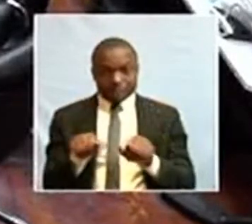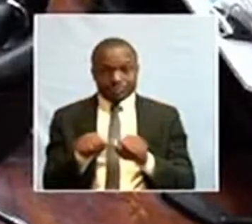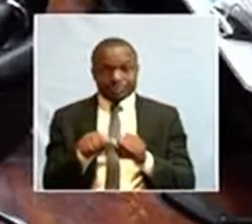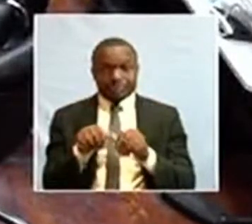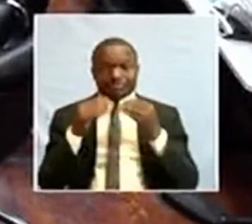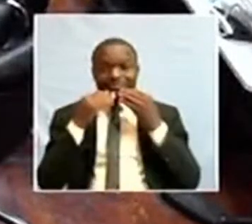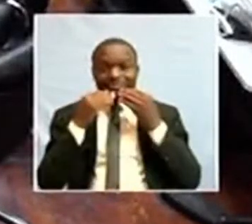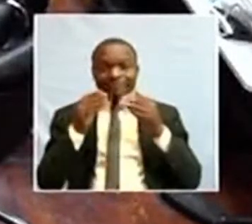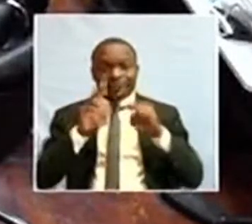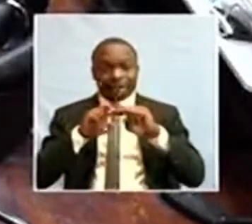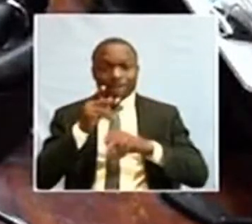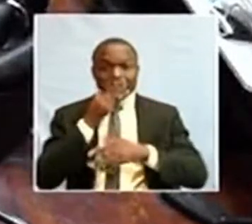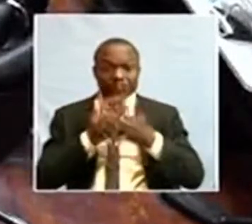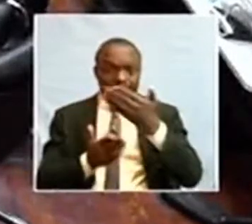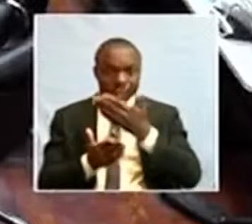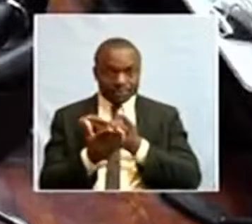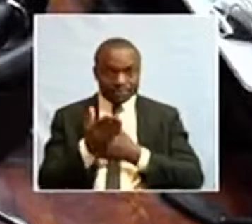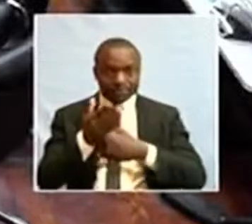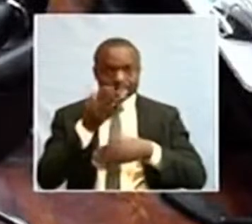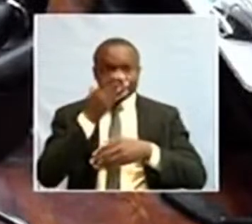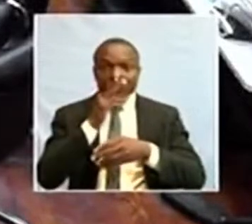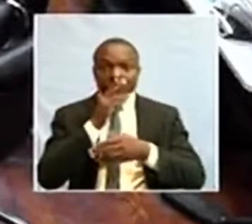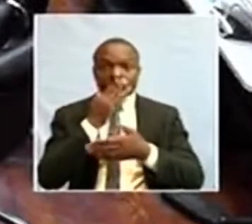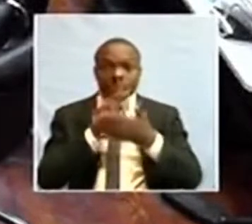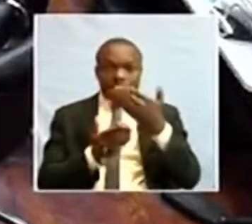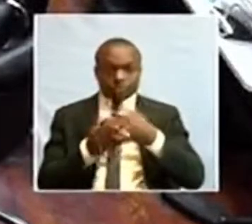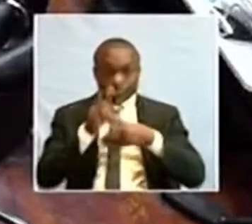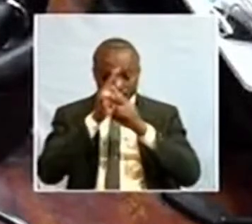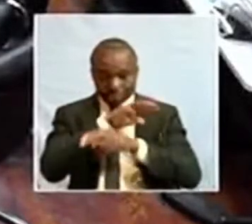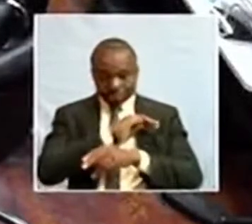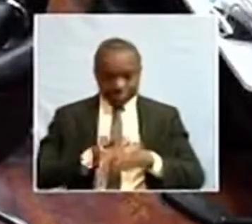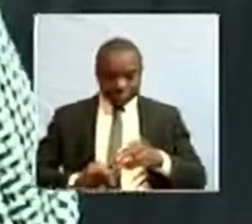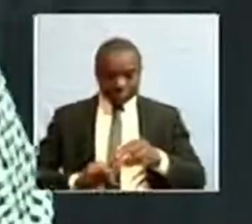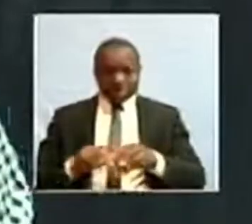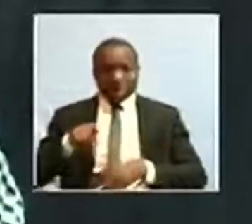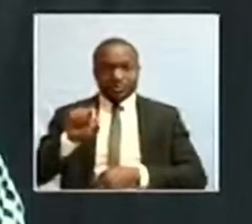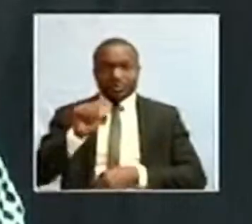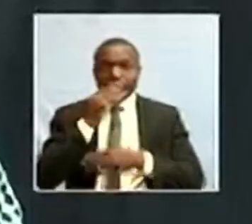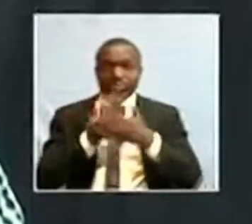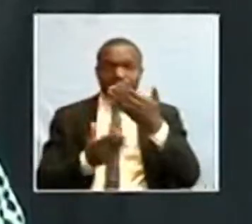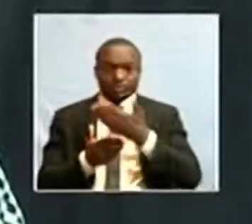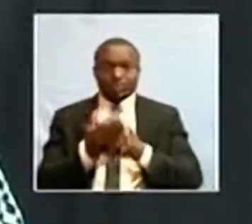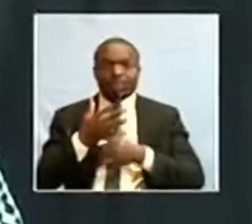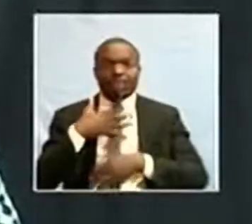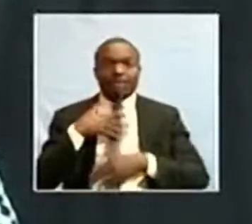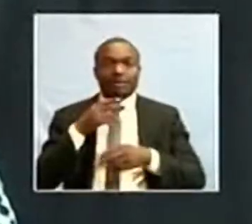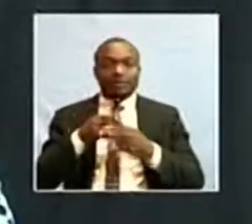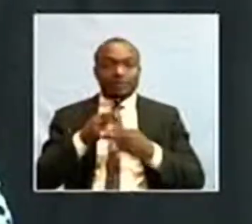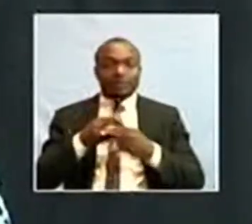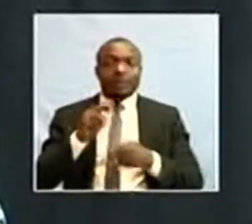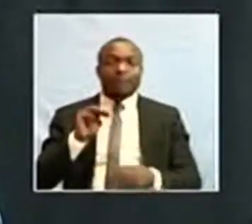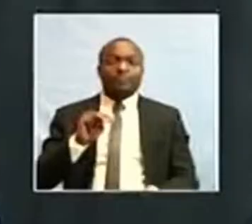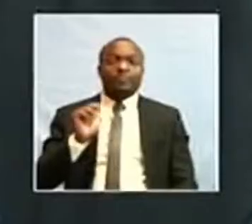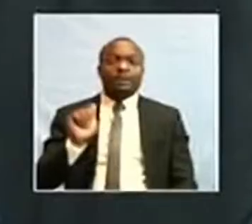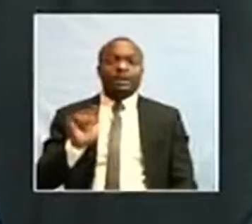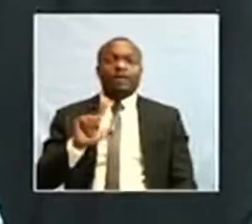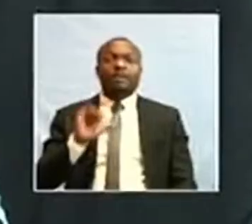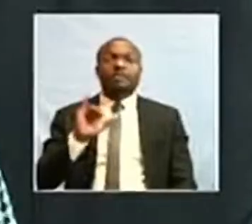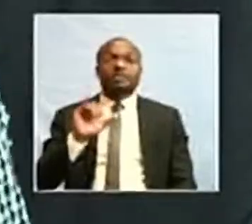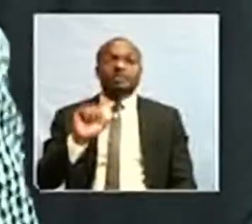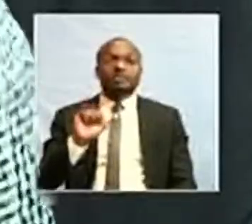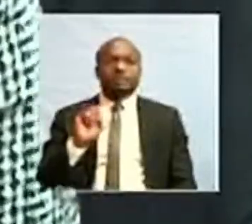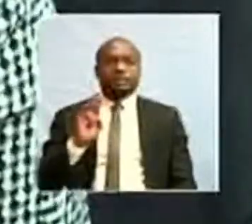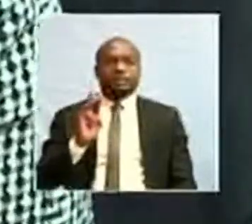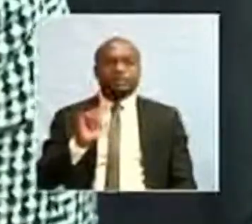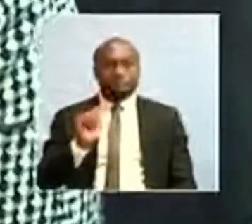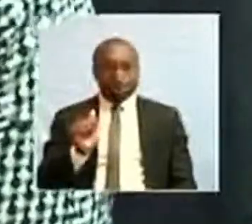Thank you, Chair, and good morning. Good morning, honorable members. Good morning, PS. My name is Ms. Marisa, representing the Office of the Accountant General.